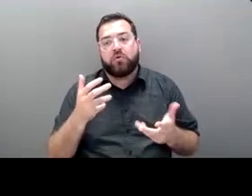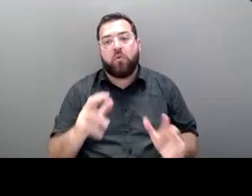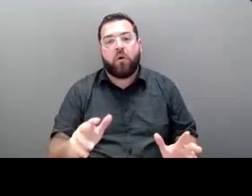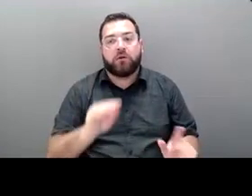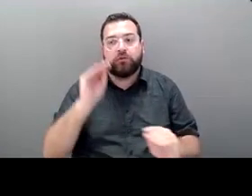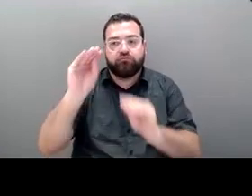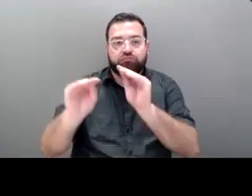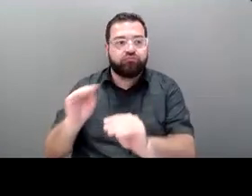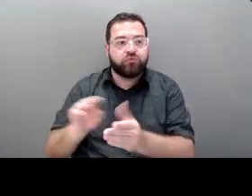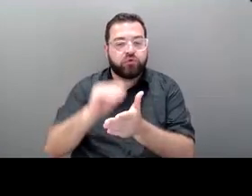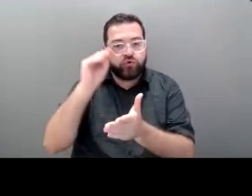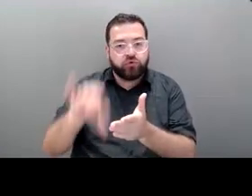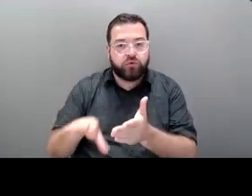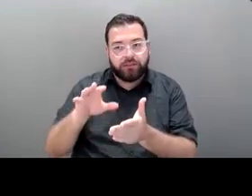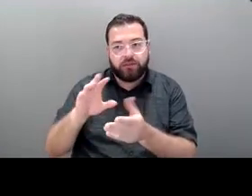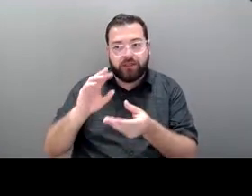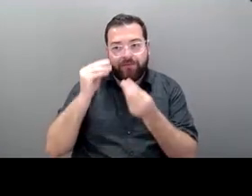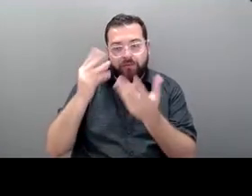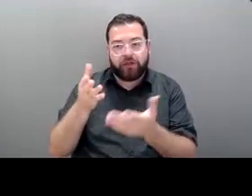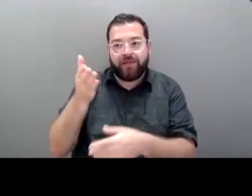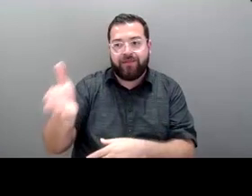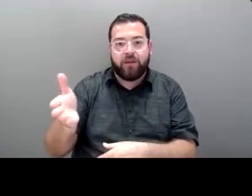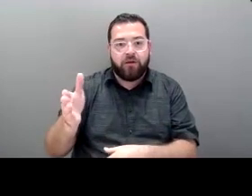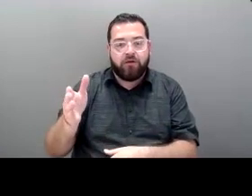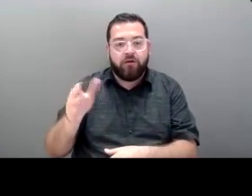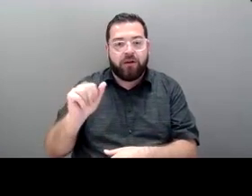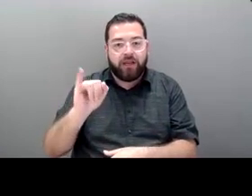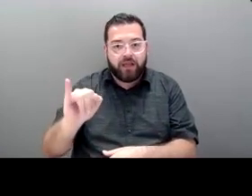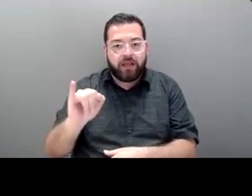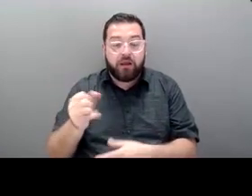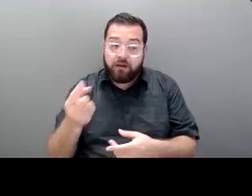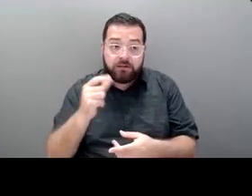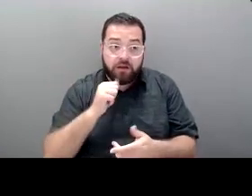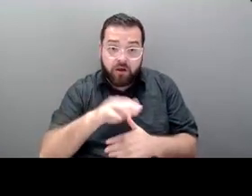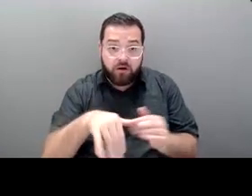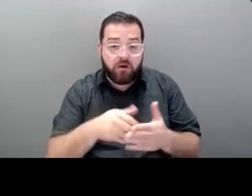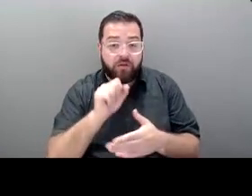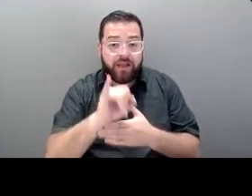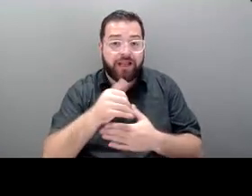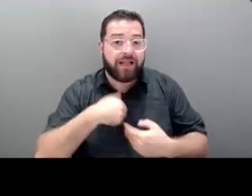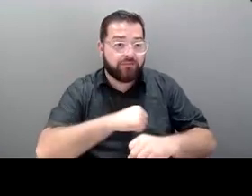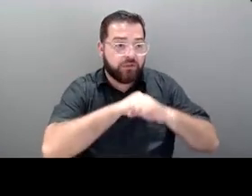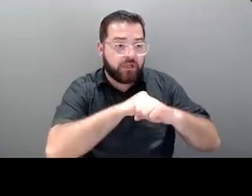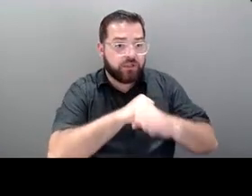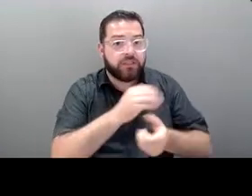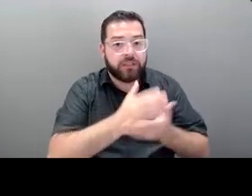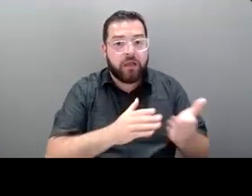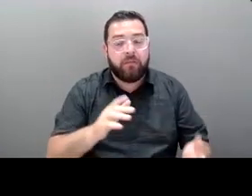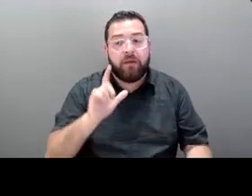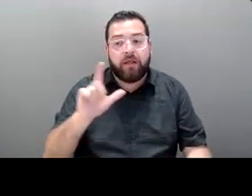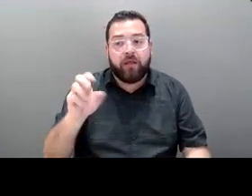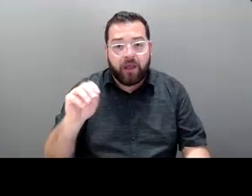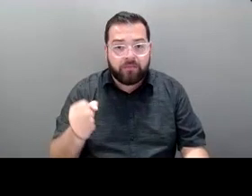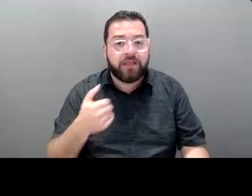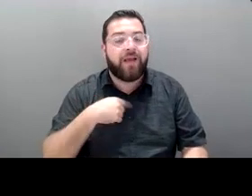data into AI that does not have guardrails, which is, by the way, not all AI, right? There are LLMs that have completely different